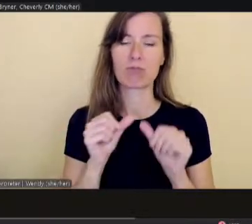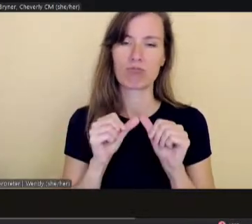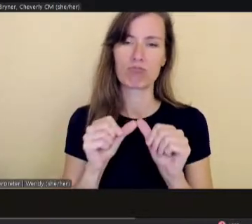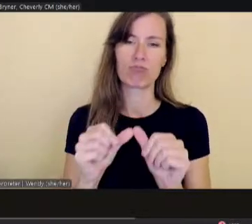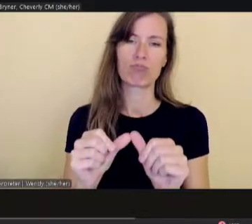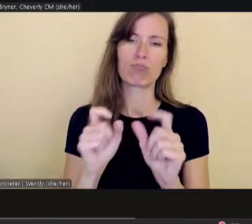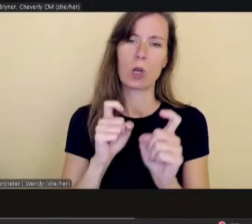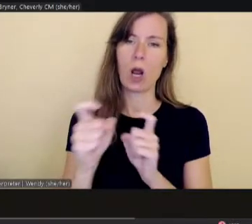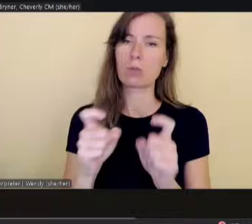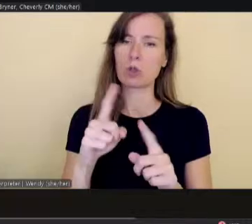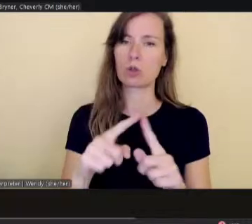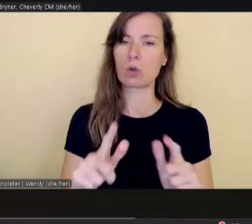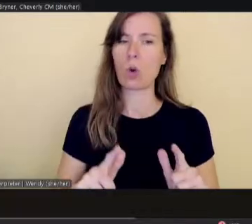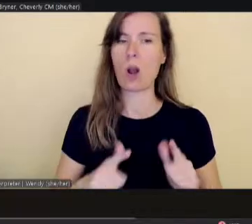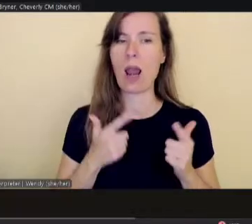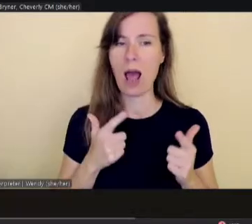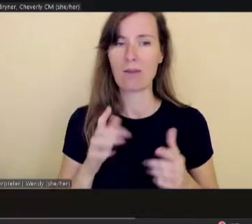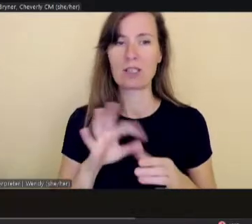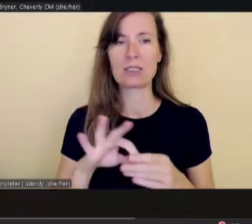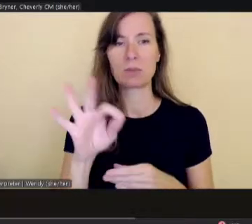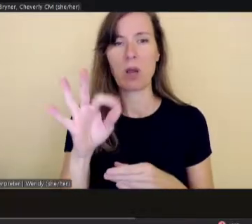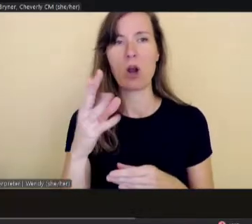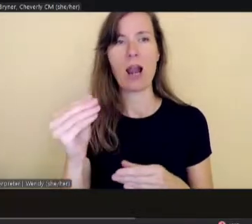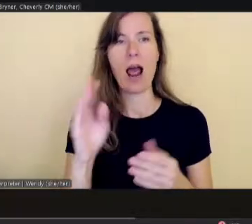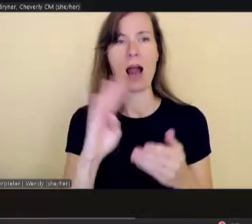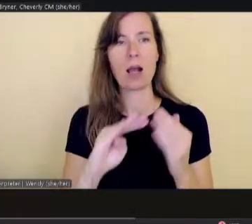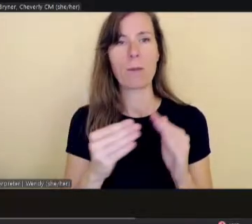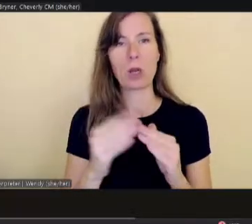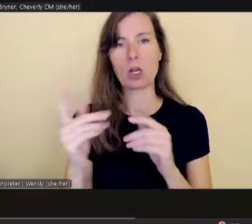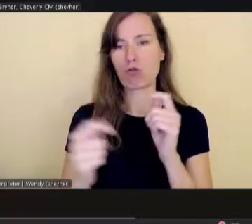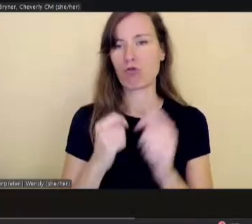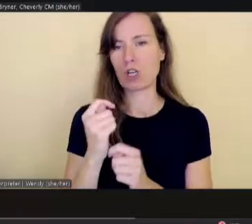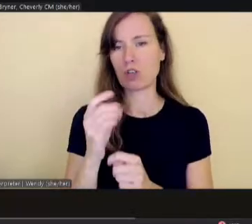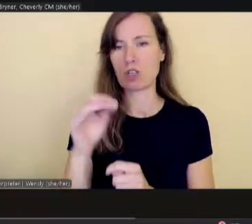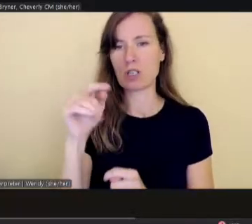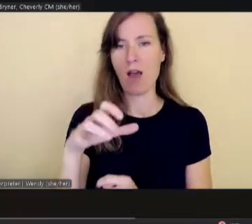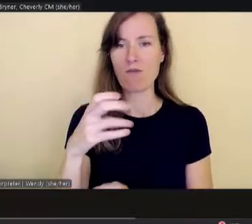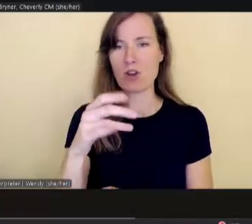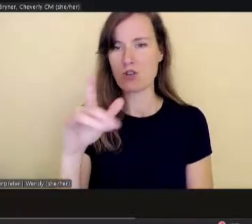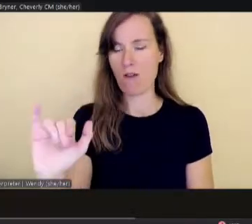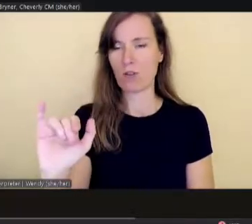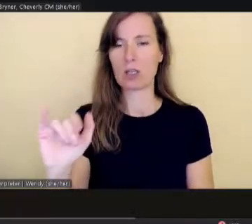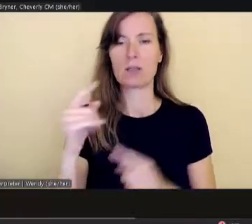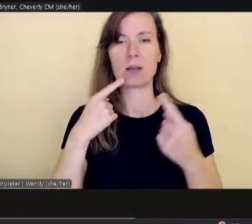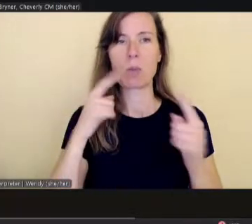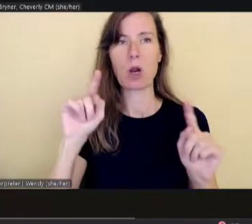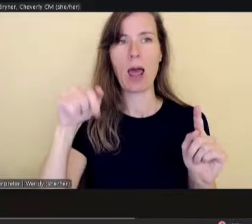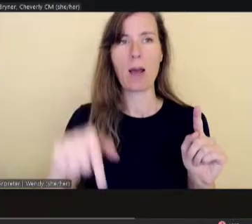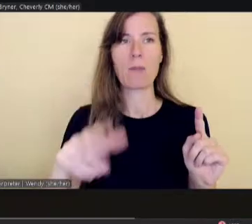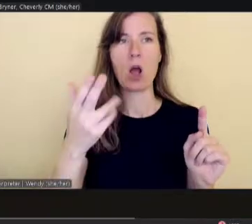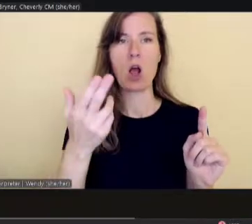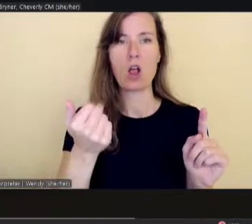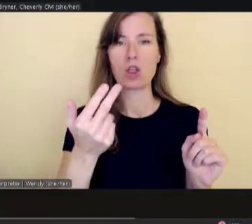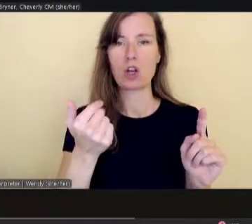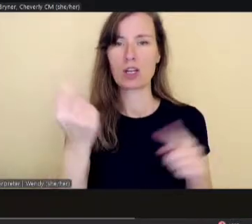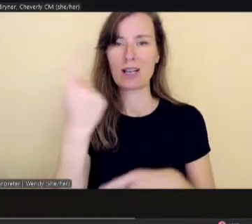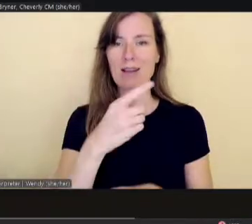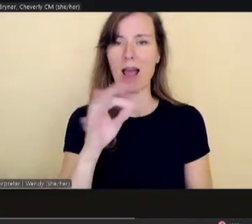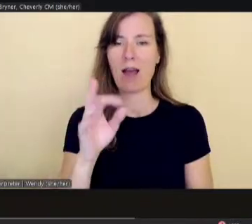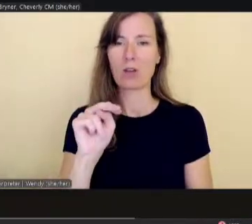and community traditions of the town of Cheverly. Proclaimed this 13th day of